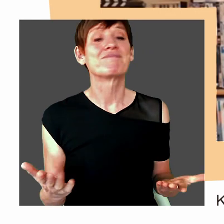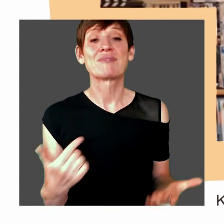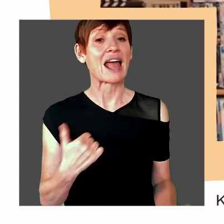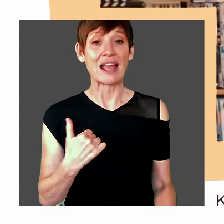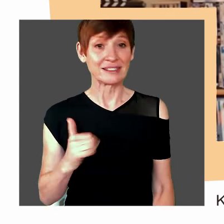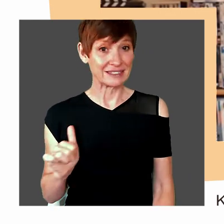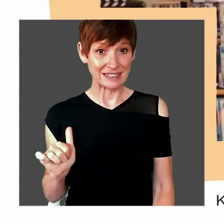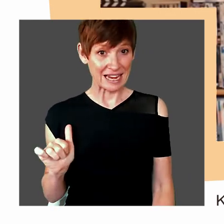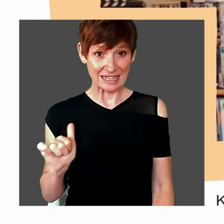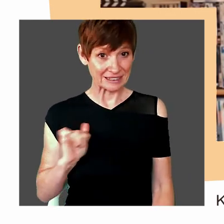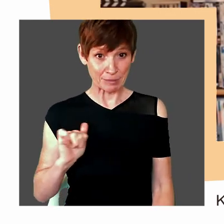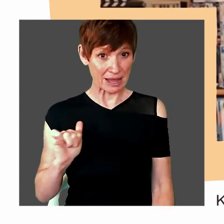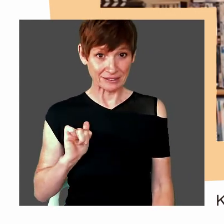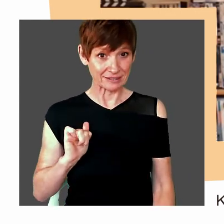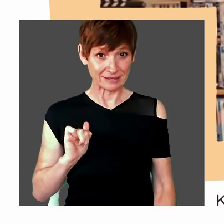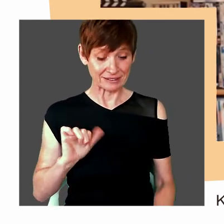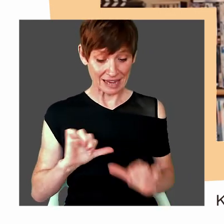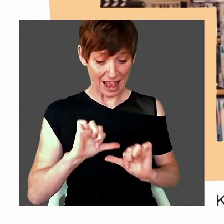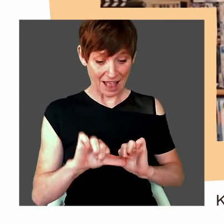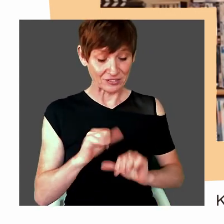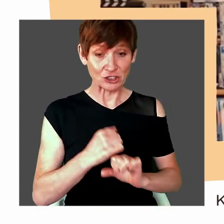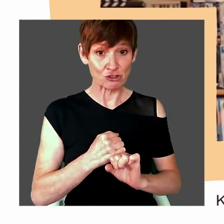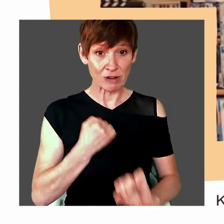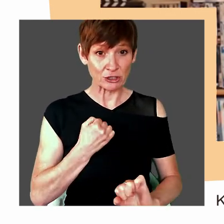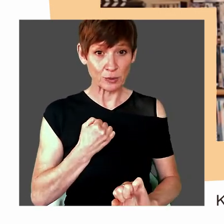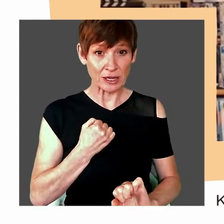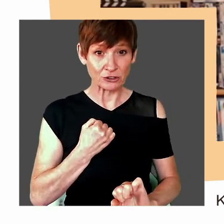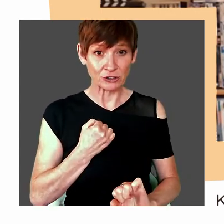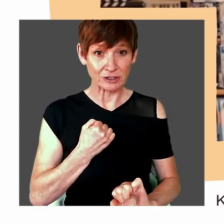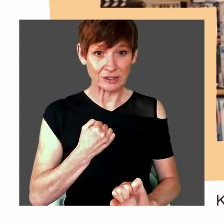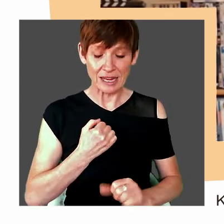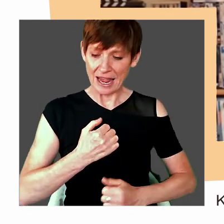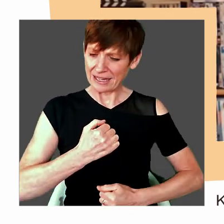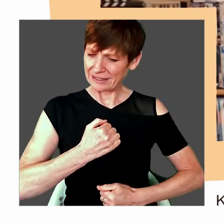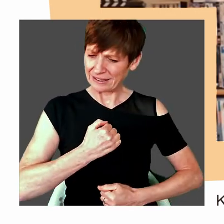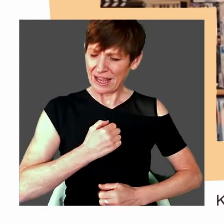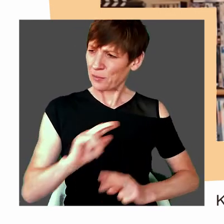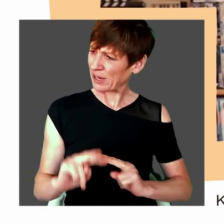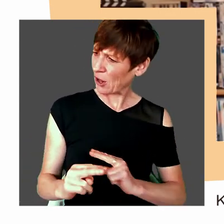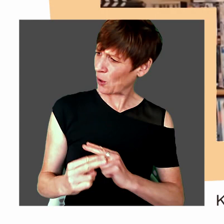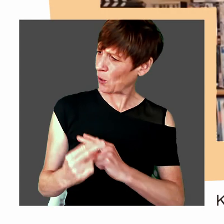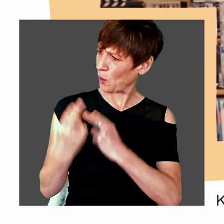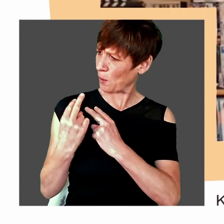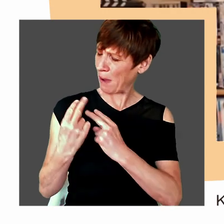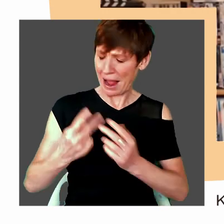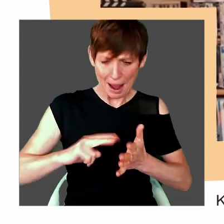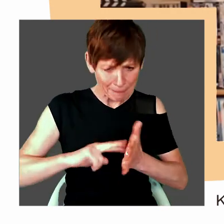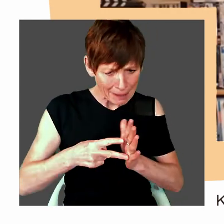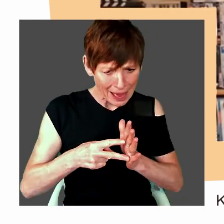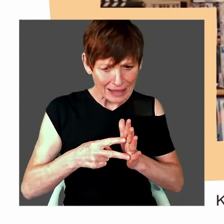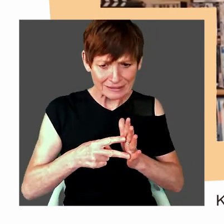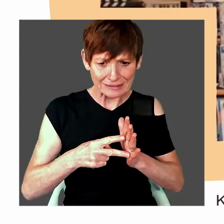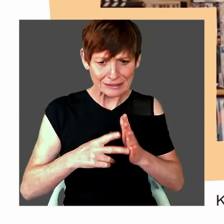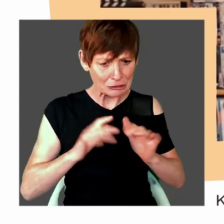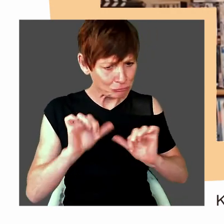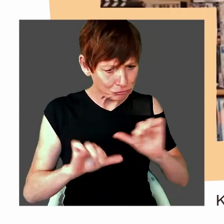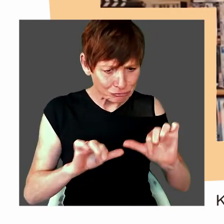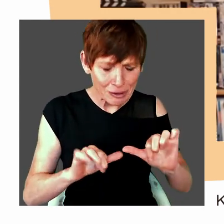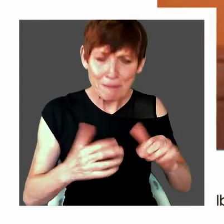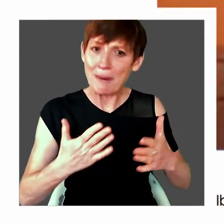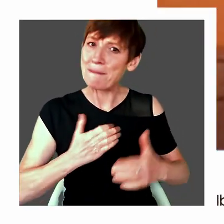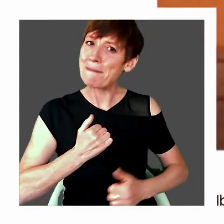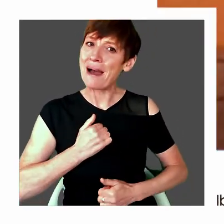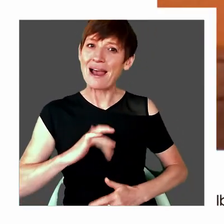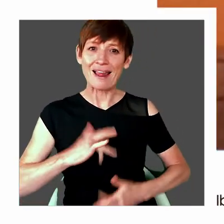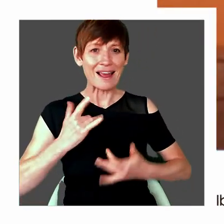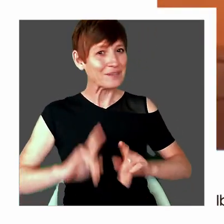it from graduation. Like the journey I'm on is so different to what I planned for when I graduated, that I'm just like, at